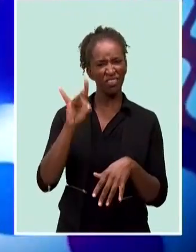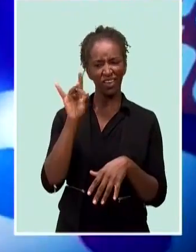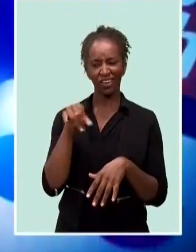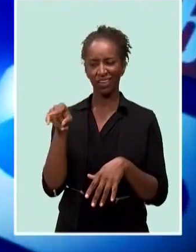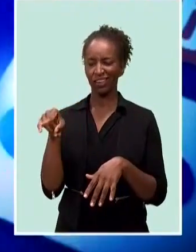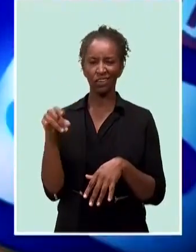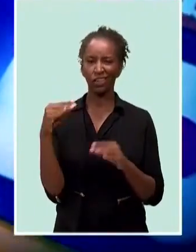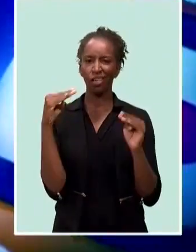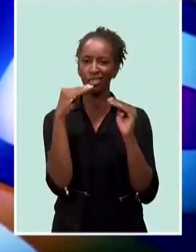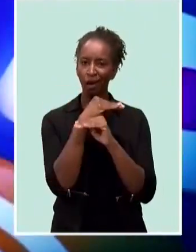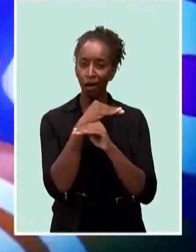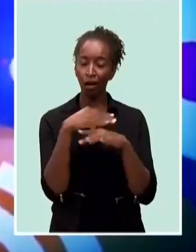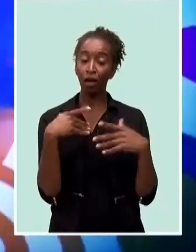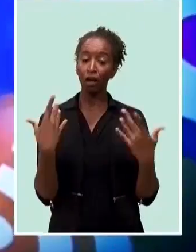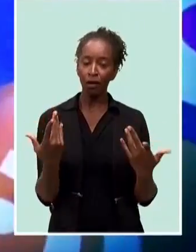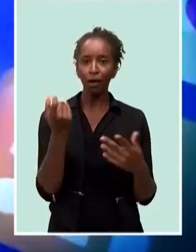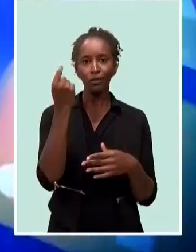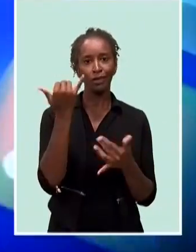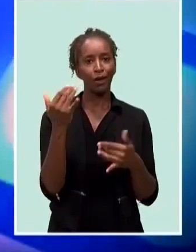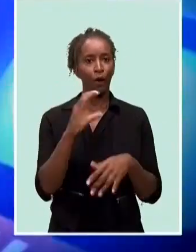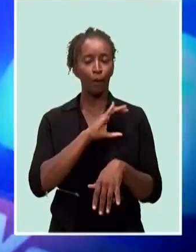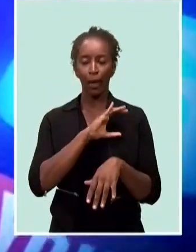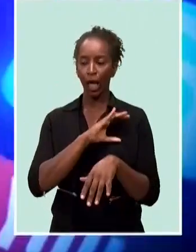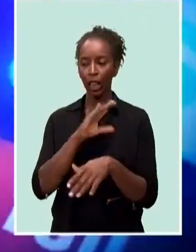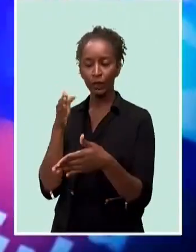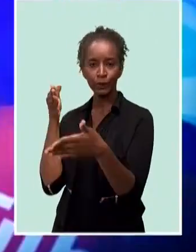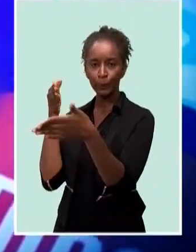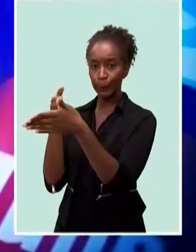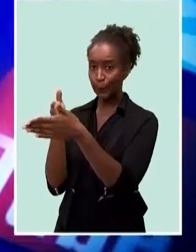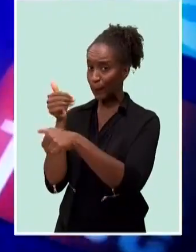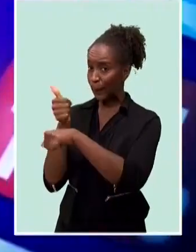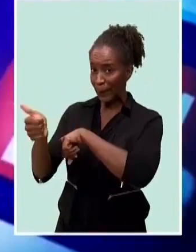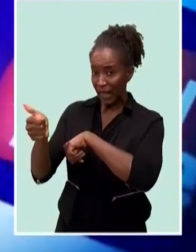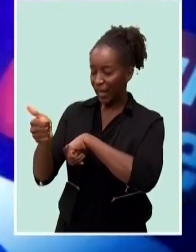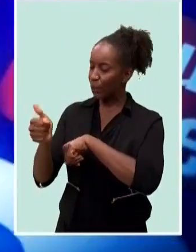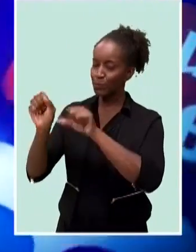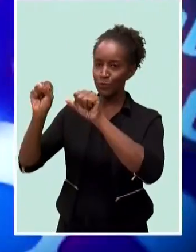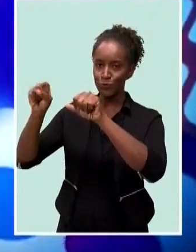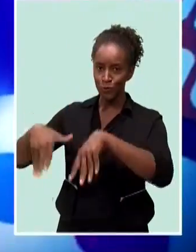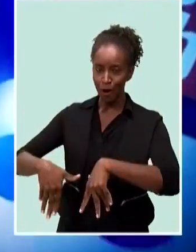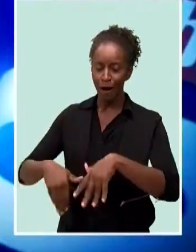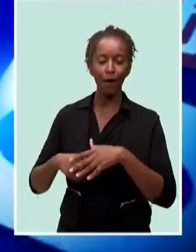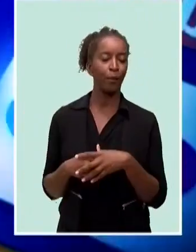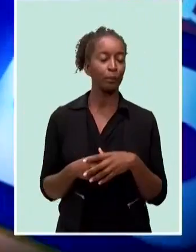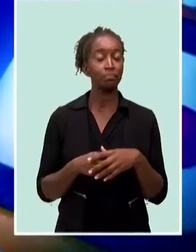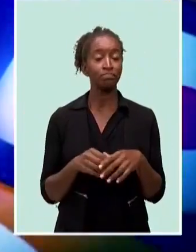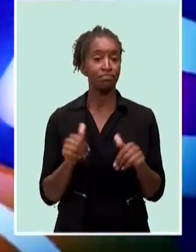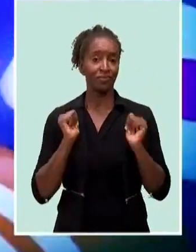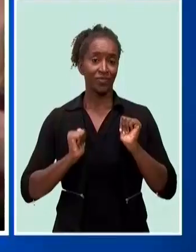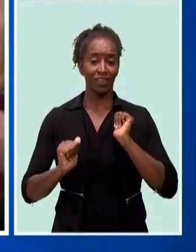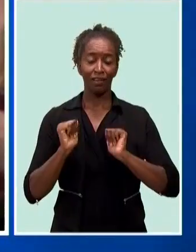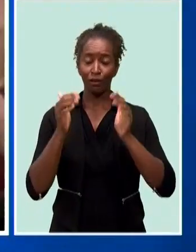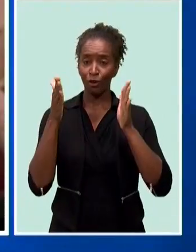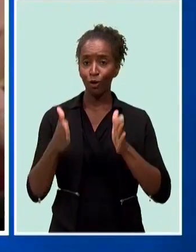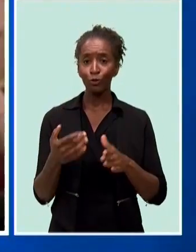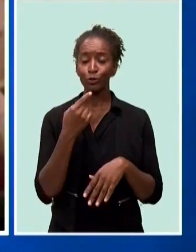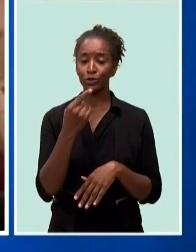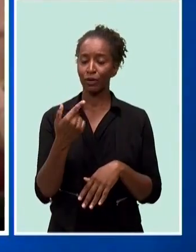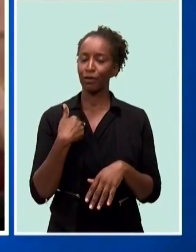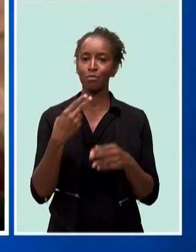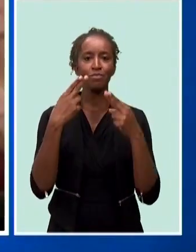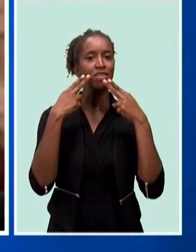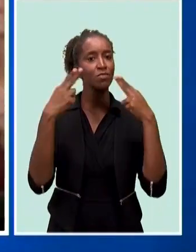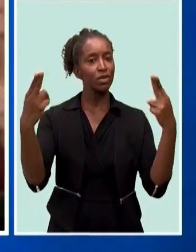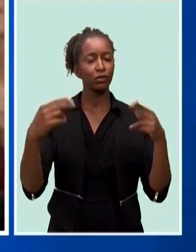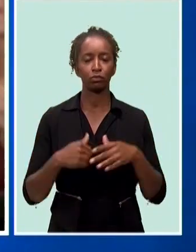has always maintained his innocence through the process, and he gave an official statement after that news was released. I've been